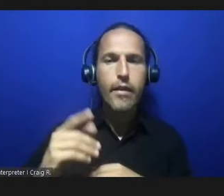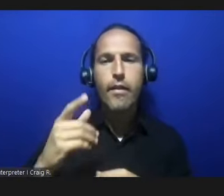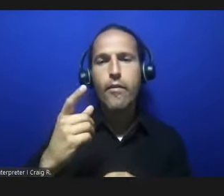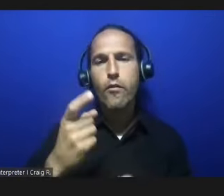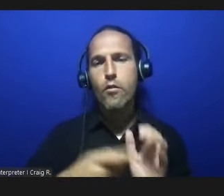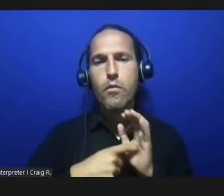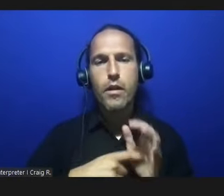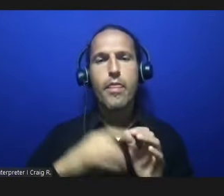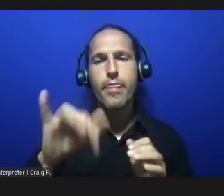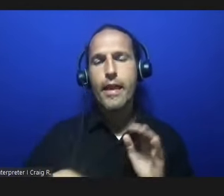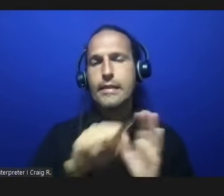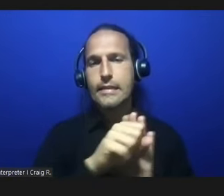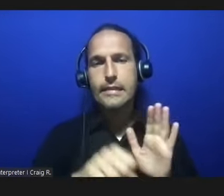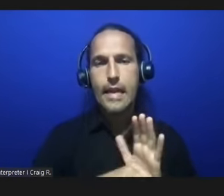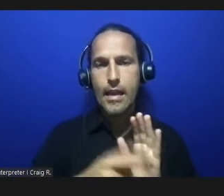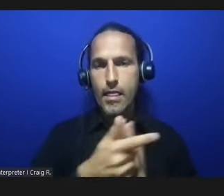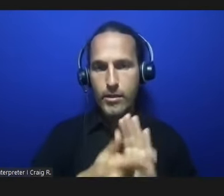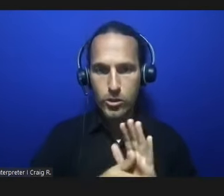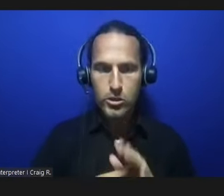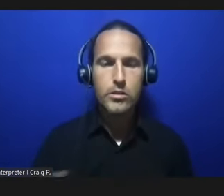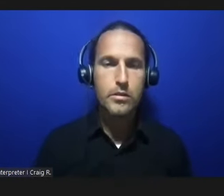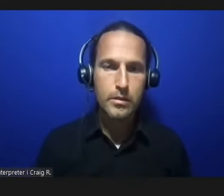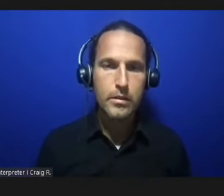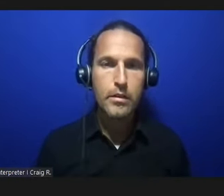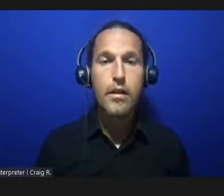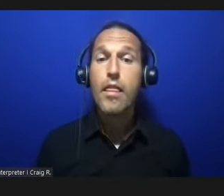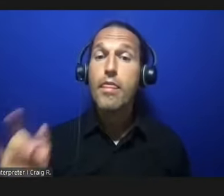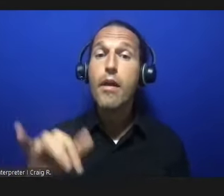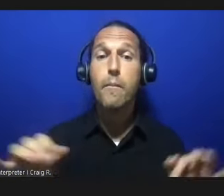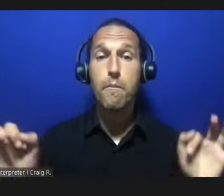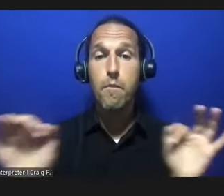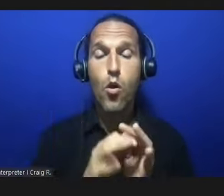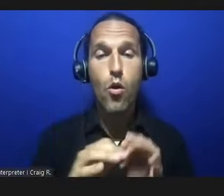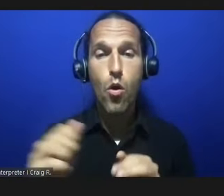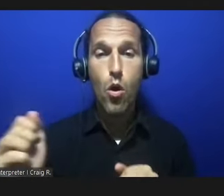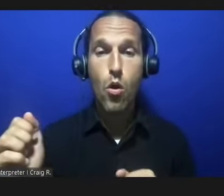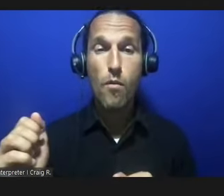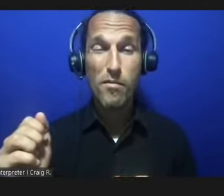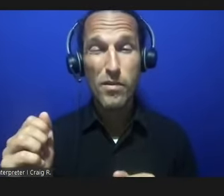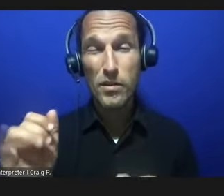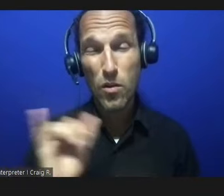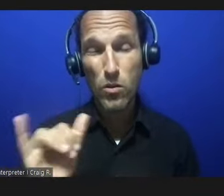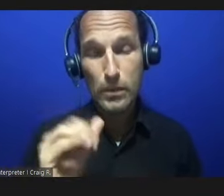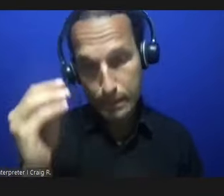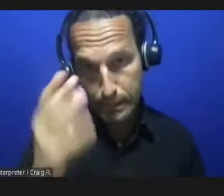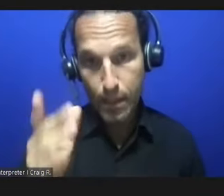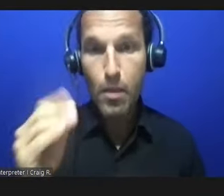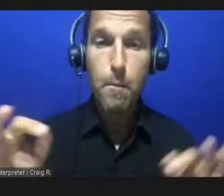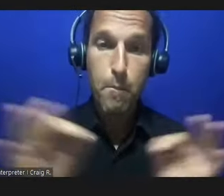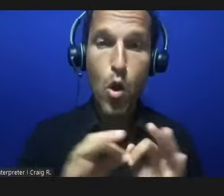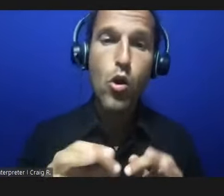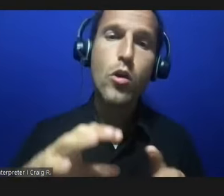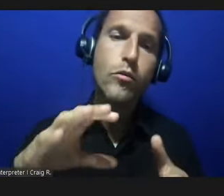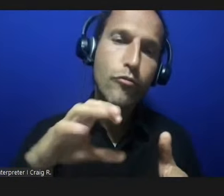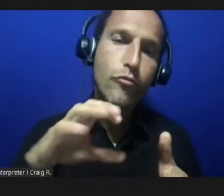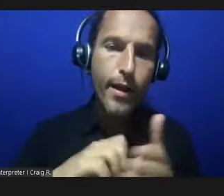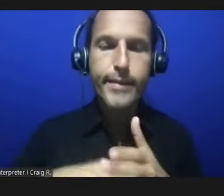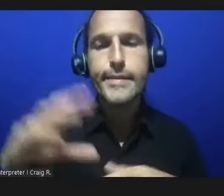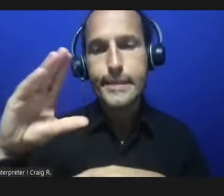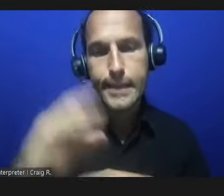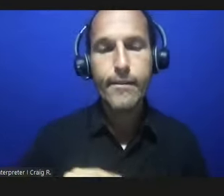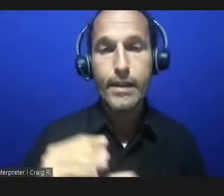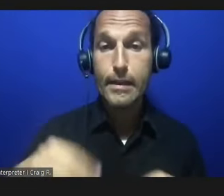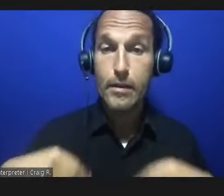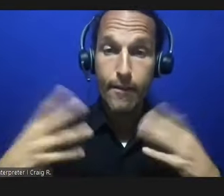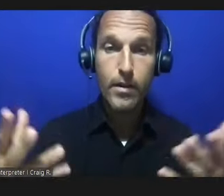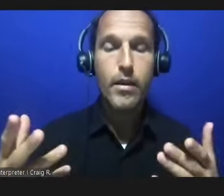by the enabling state legislation. Importantly, all else being equal, the more credits, discounts, and/or exemptions that are